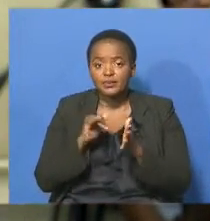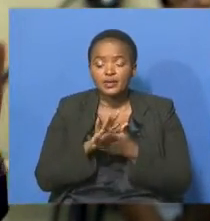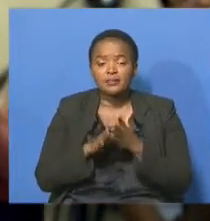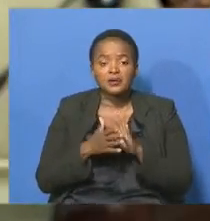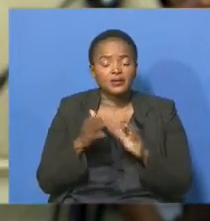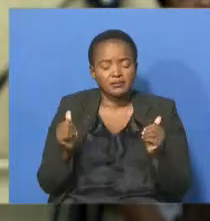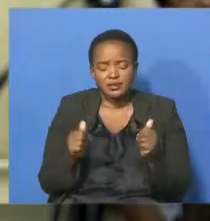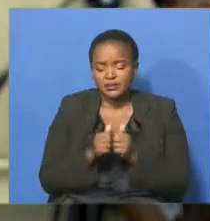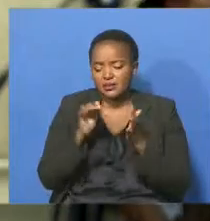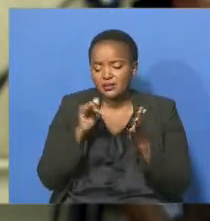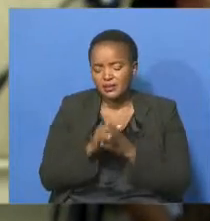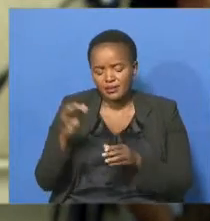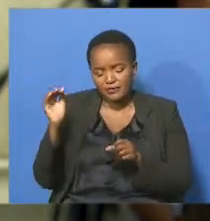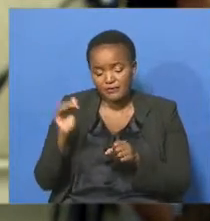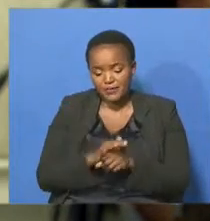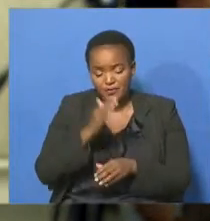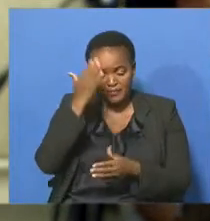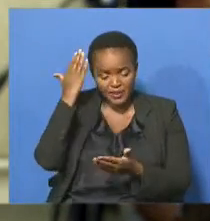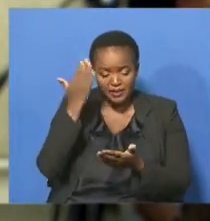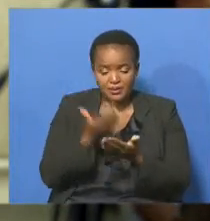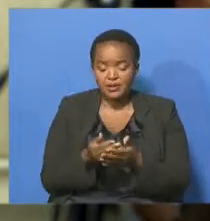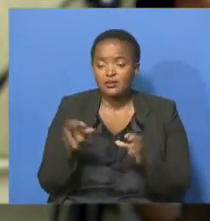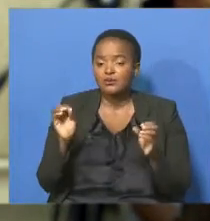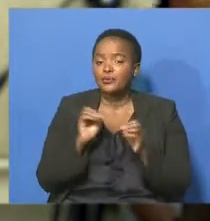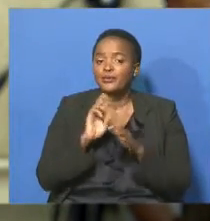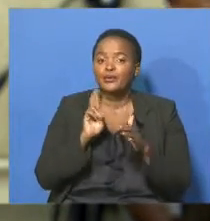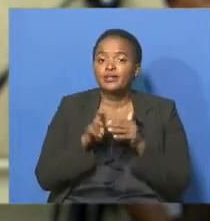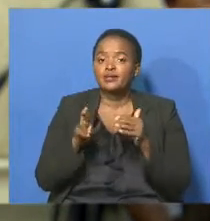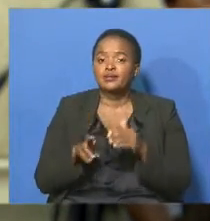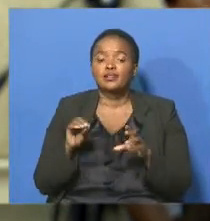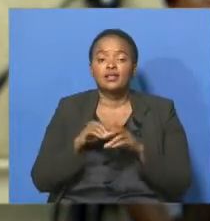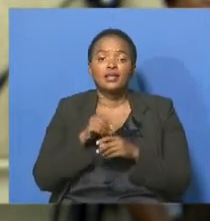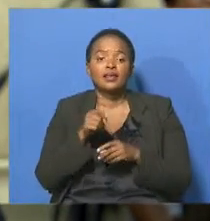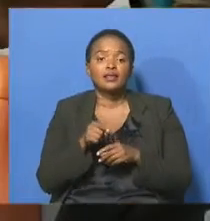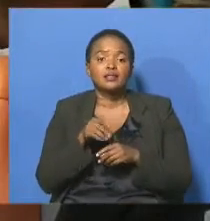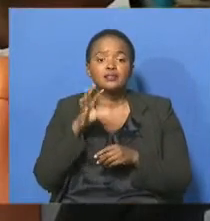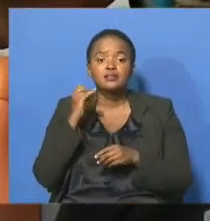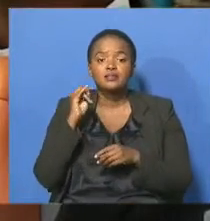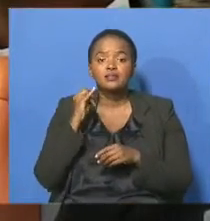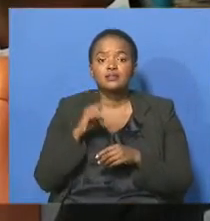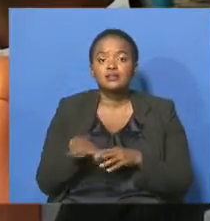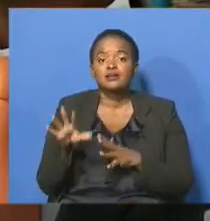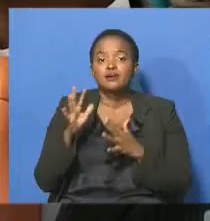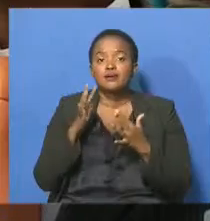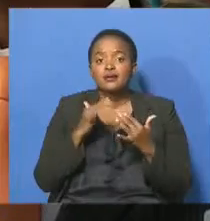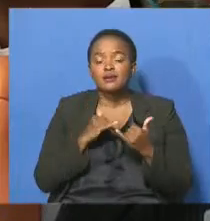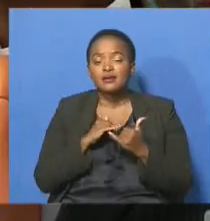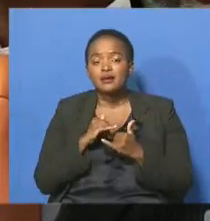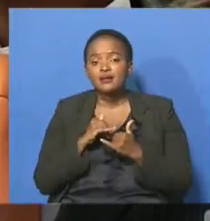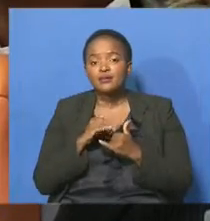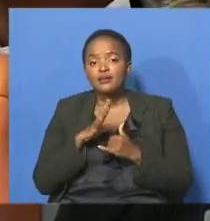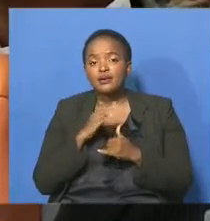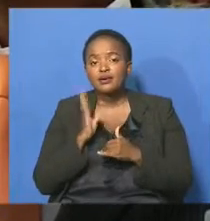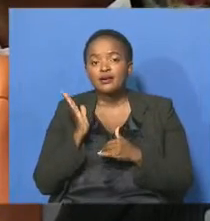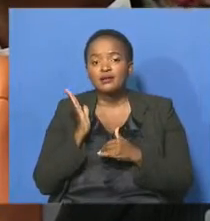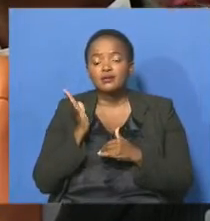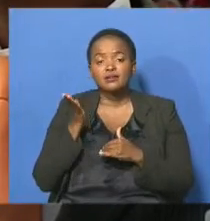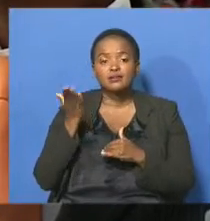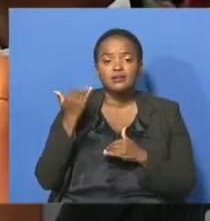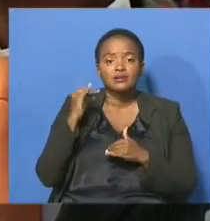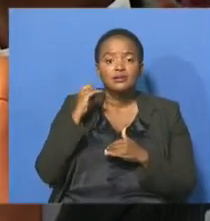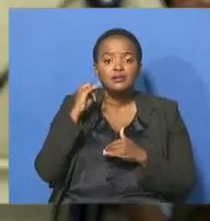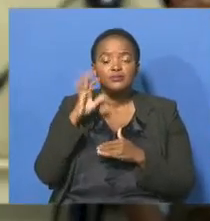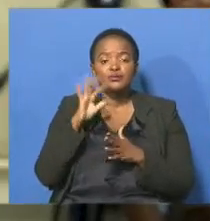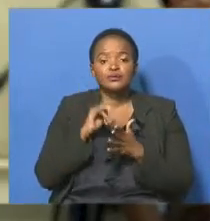le silo ba tla ka ditronko mme gone go sena tharabololo khantile ngwe kileng ya mega ke